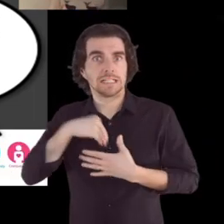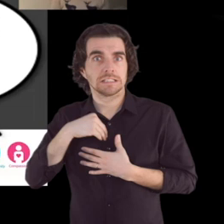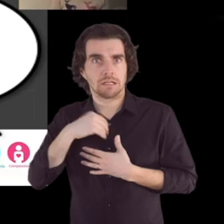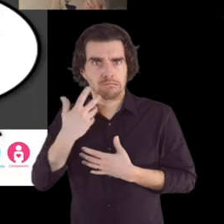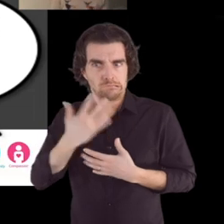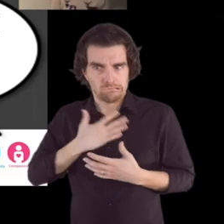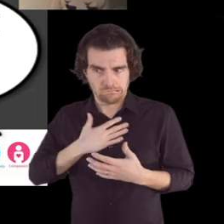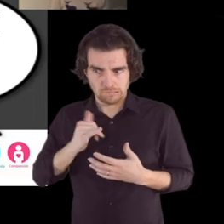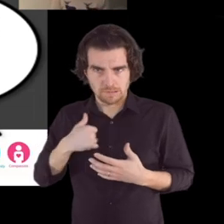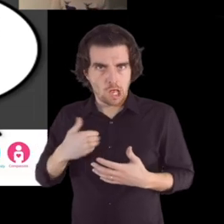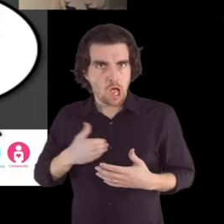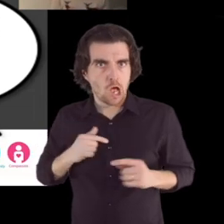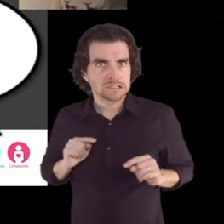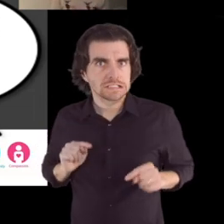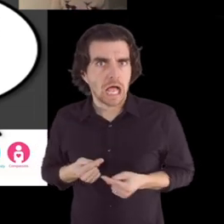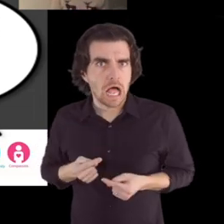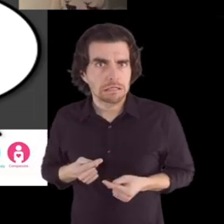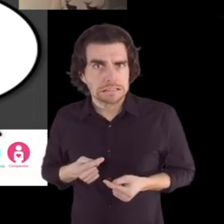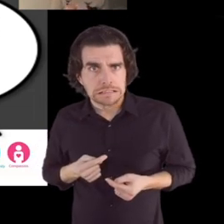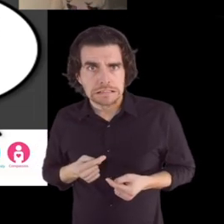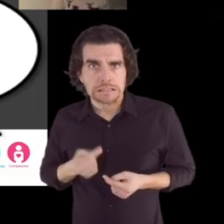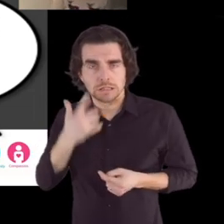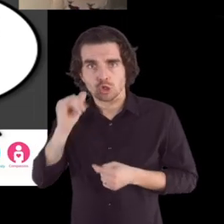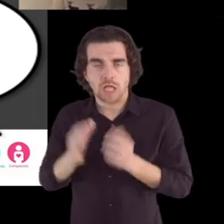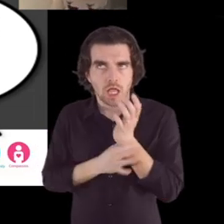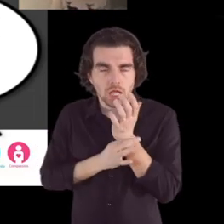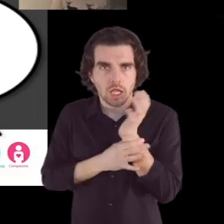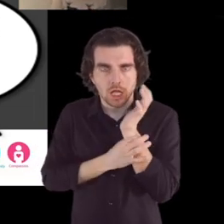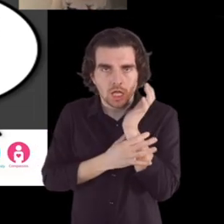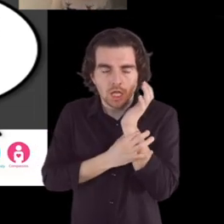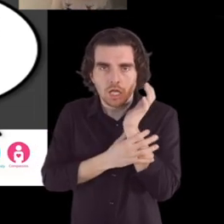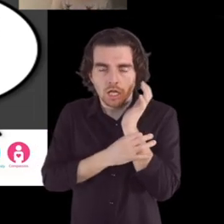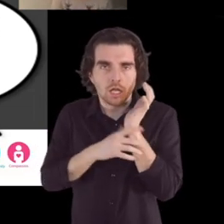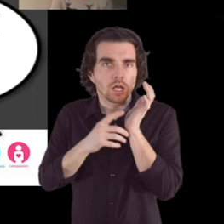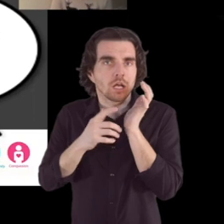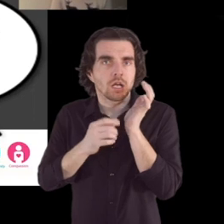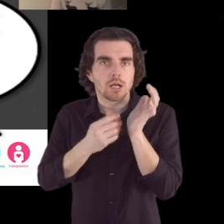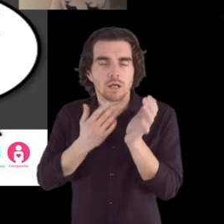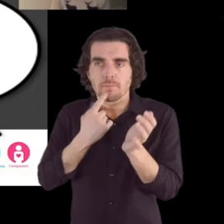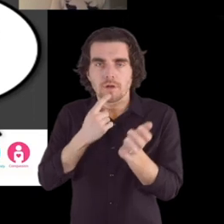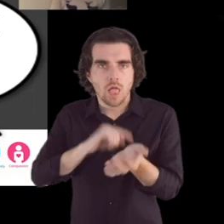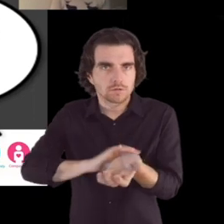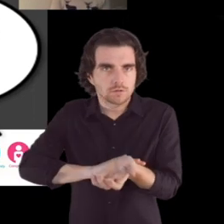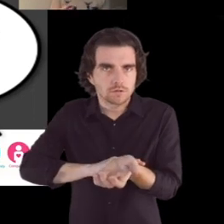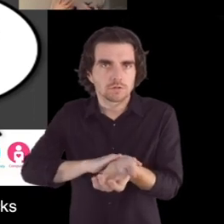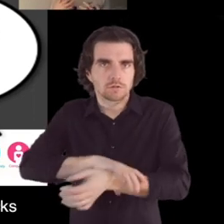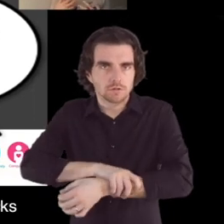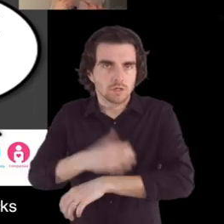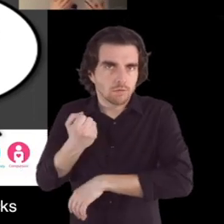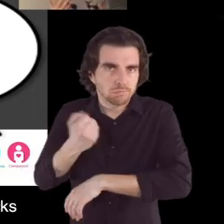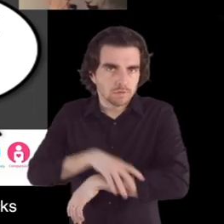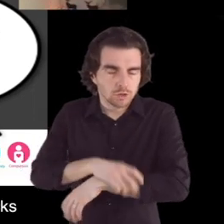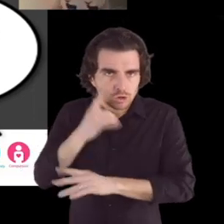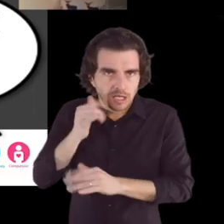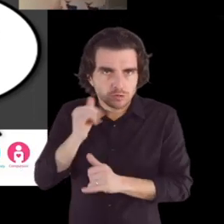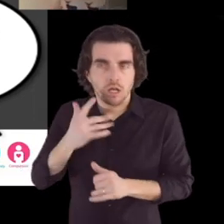and maybe confusing that with having a heart attack and checking their blood pressure and things like that. Again, like I said, some people were having